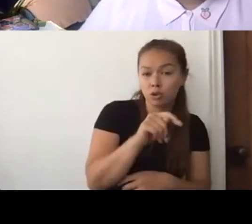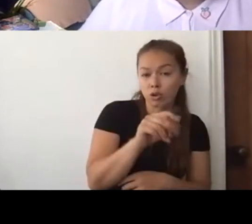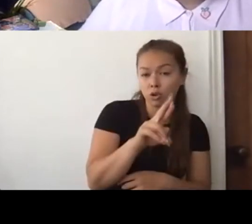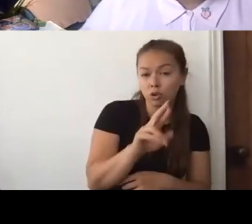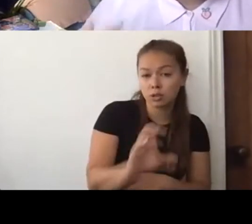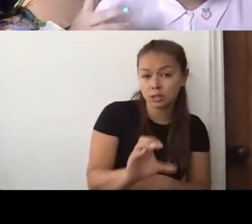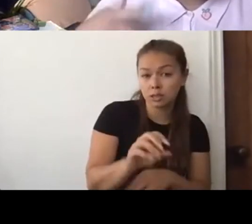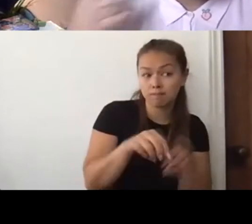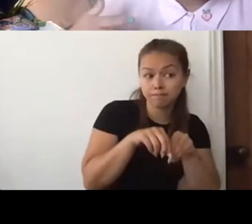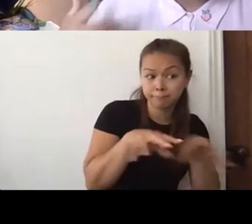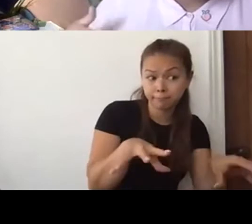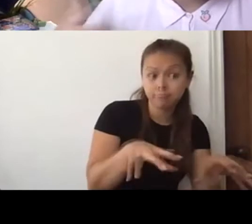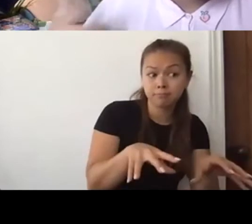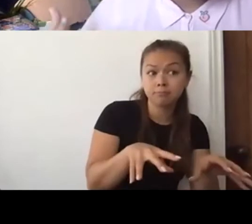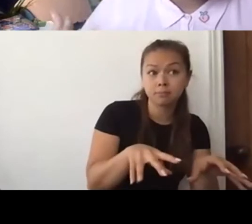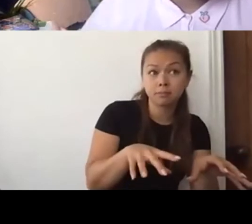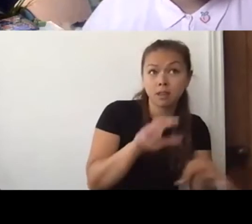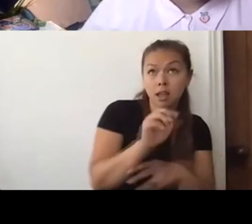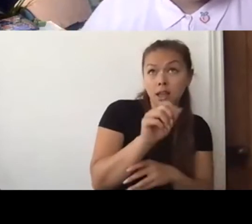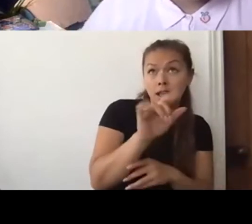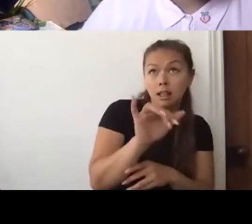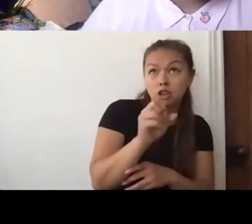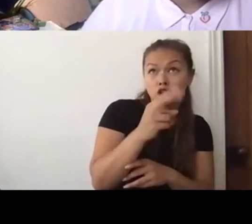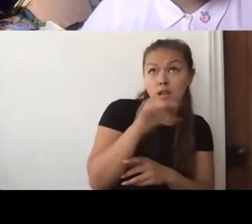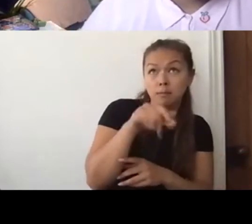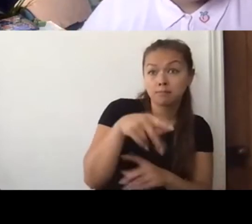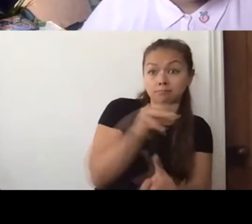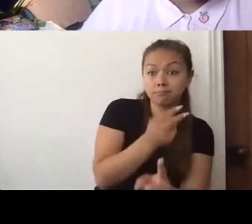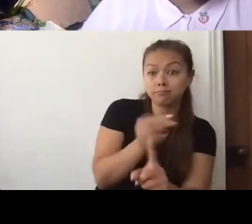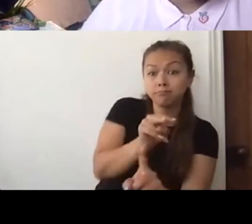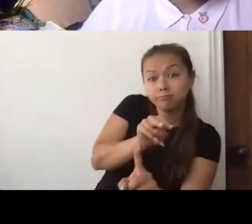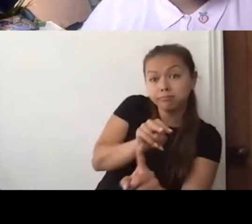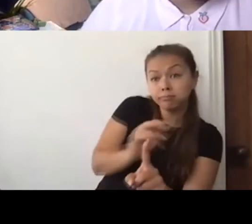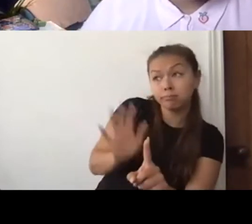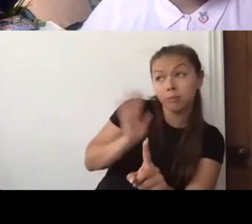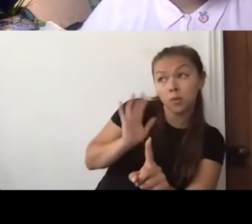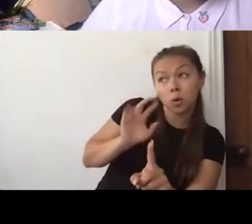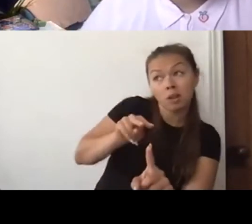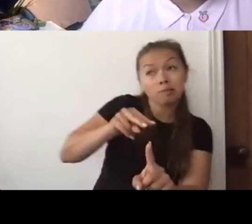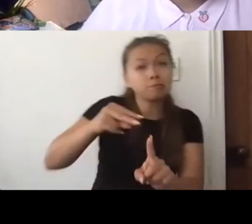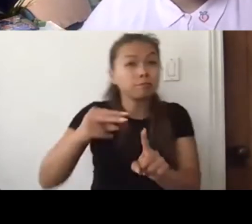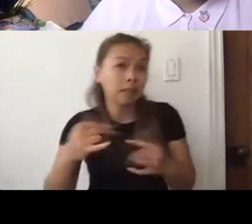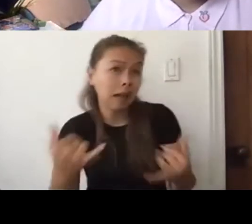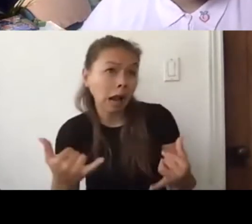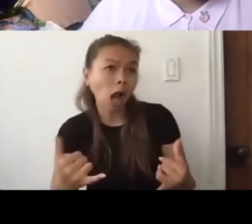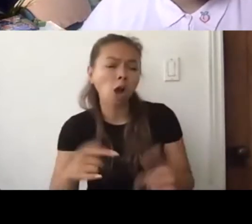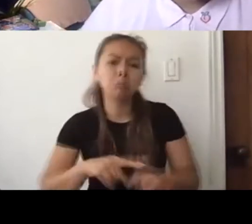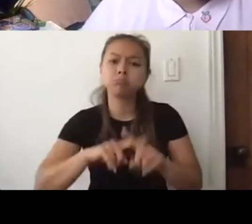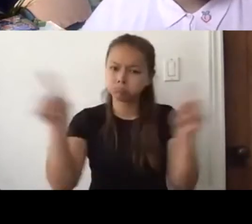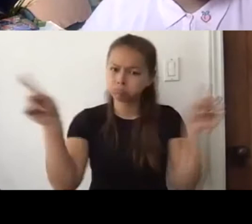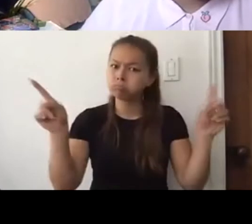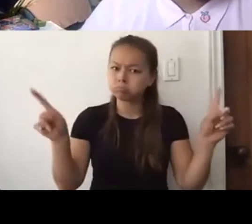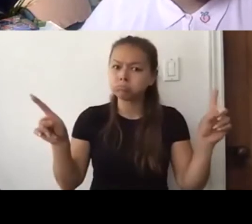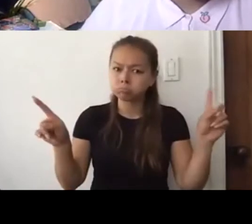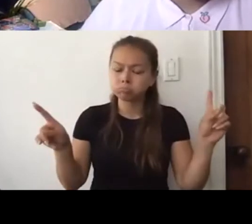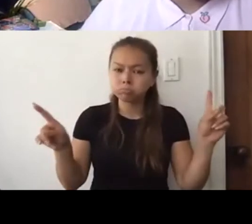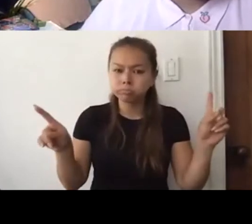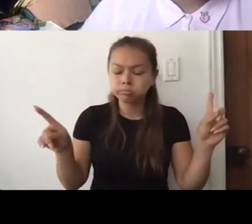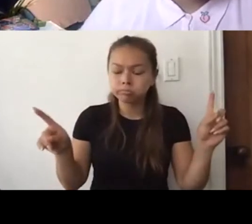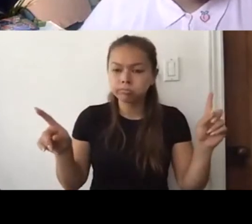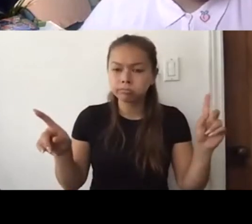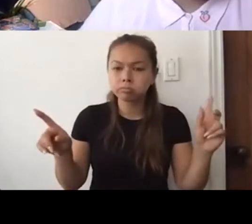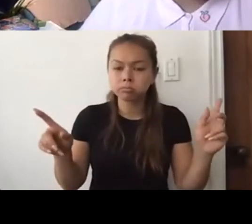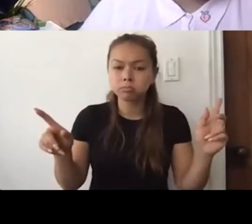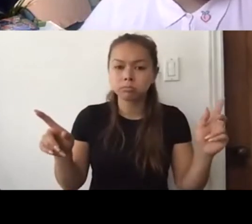know, credit was starting to roll in, or prior, you know, in terms of where we all need to see